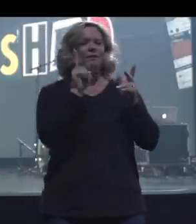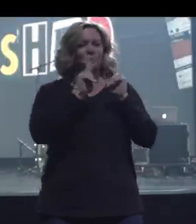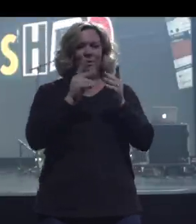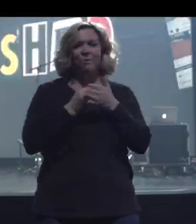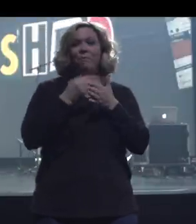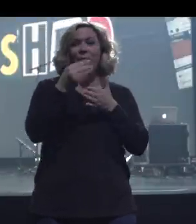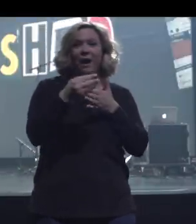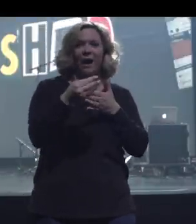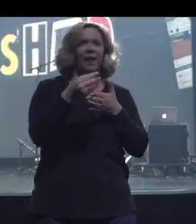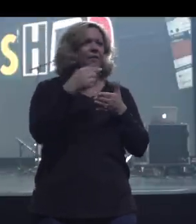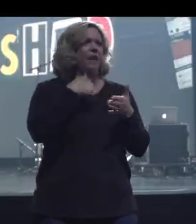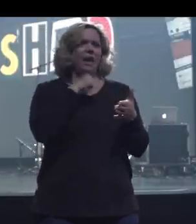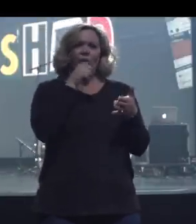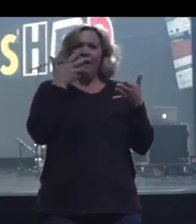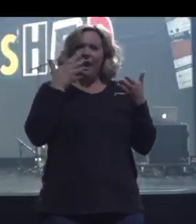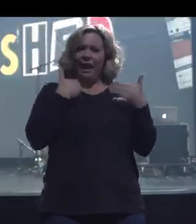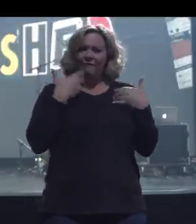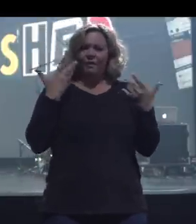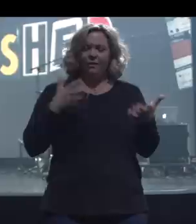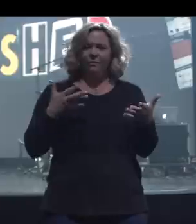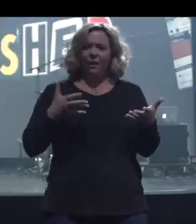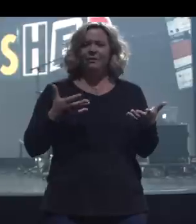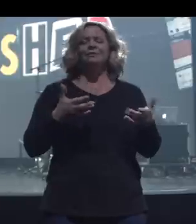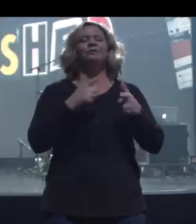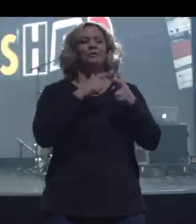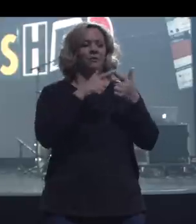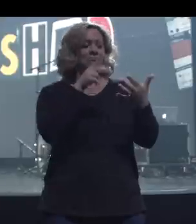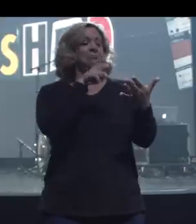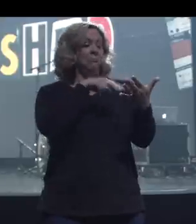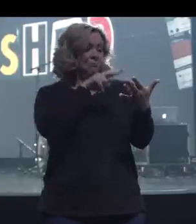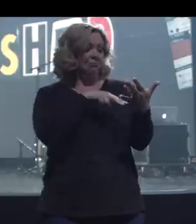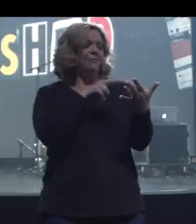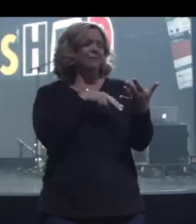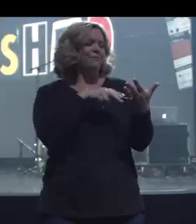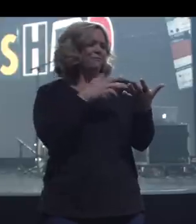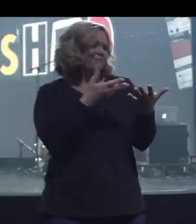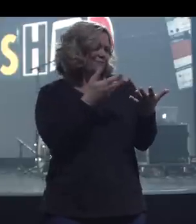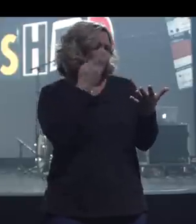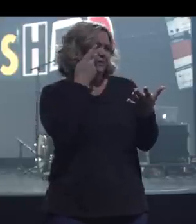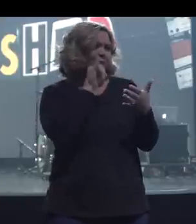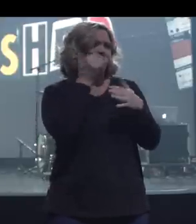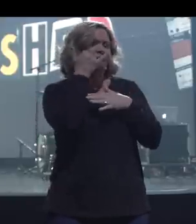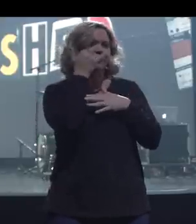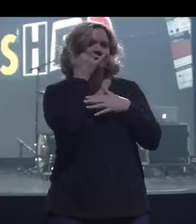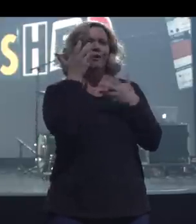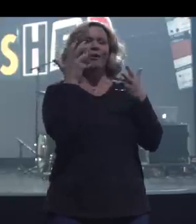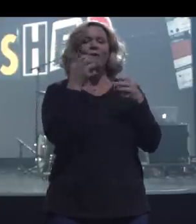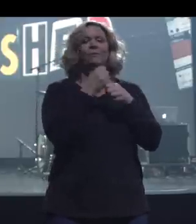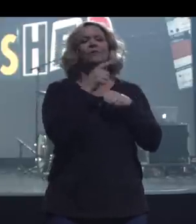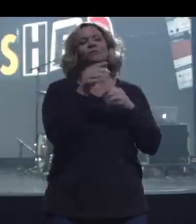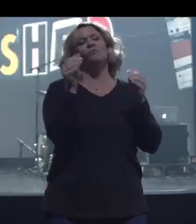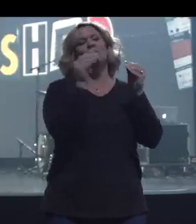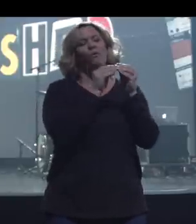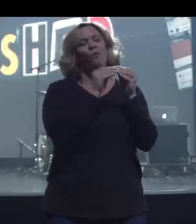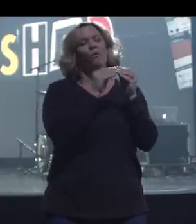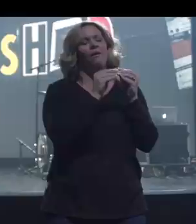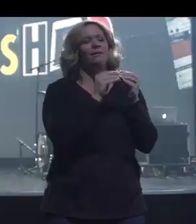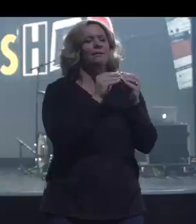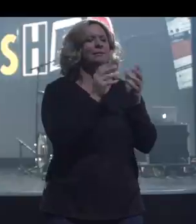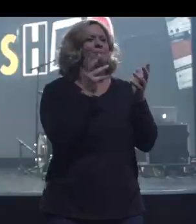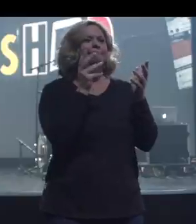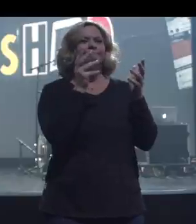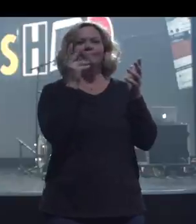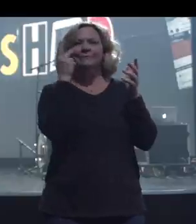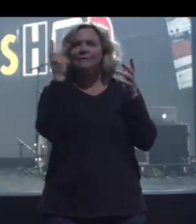you don't have. But you already knew all that anyways because you're on social media. And what does social media do? Social media already makes you more aware than ever about what